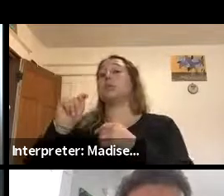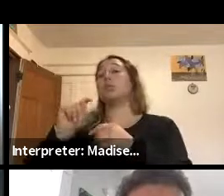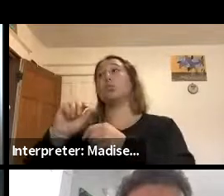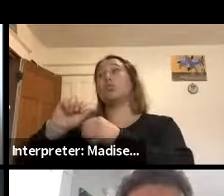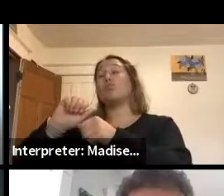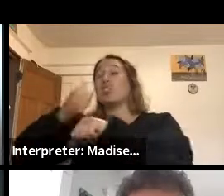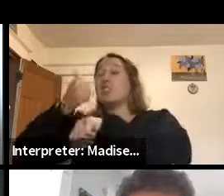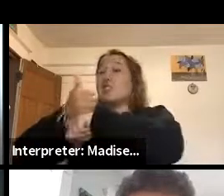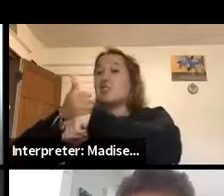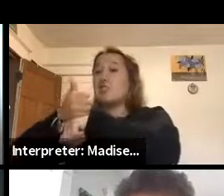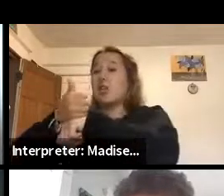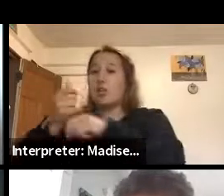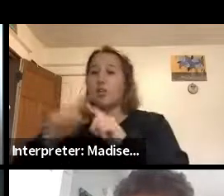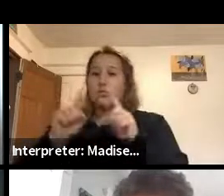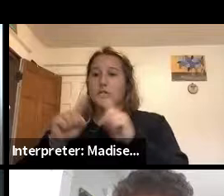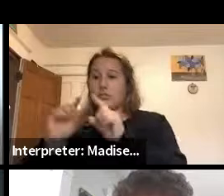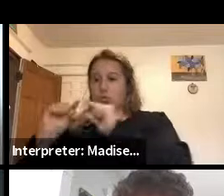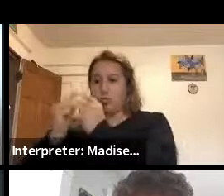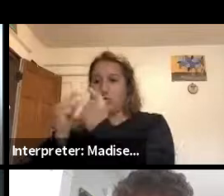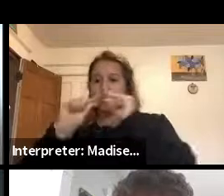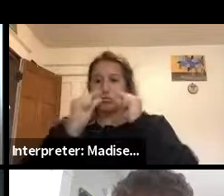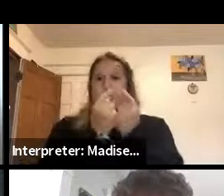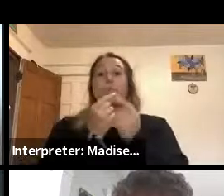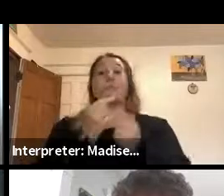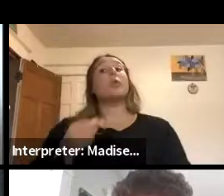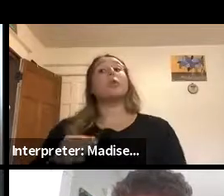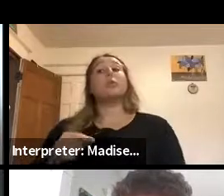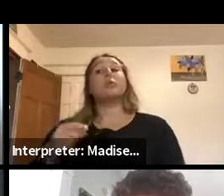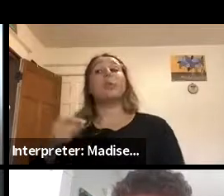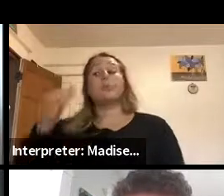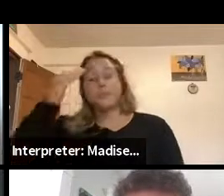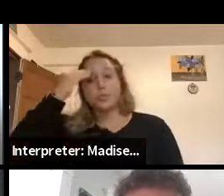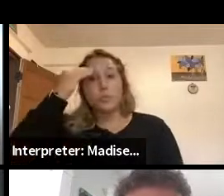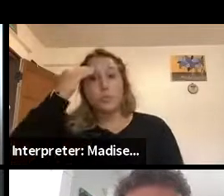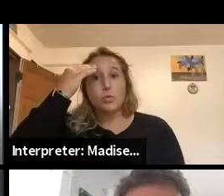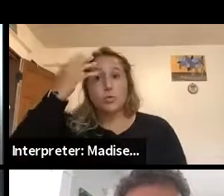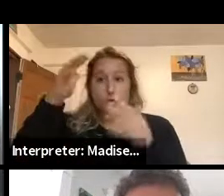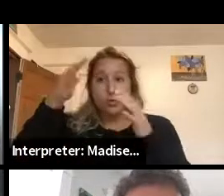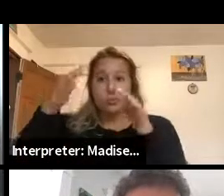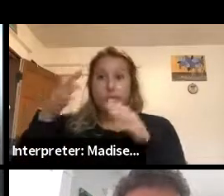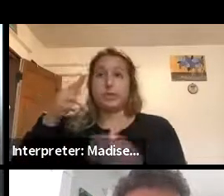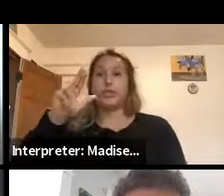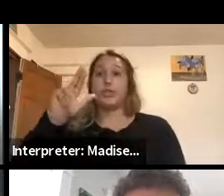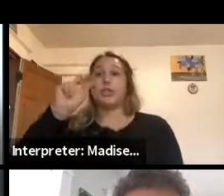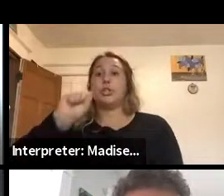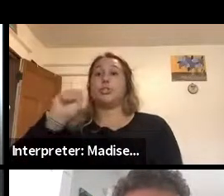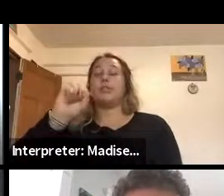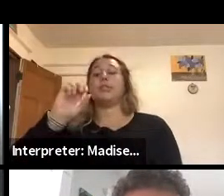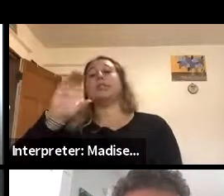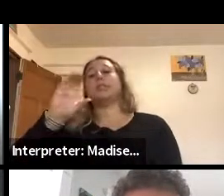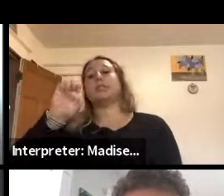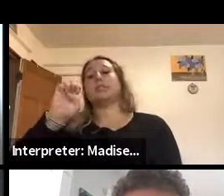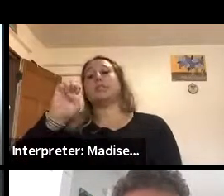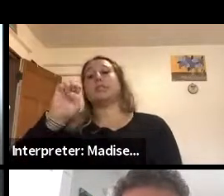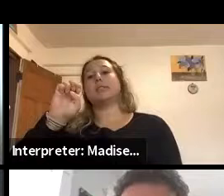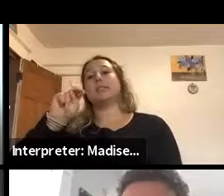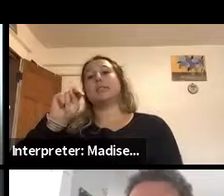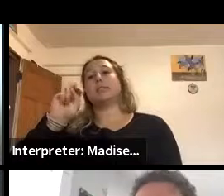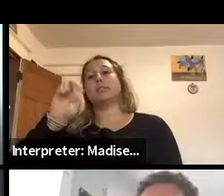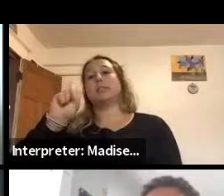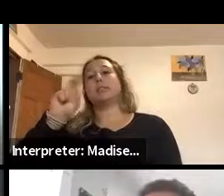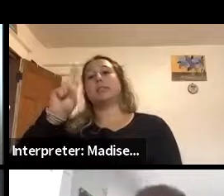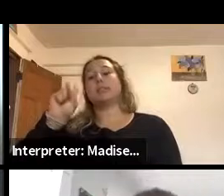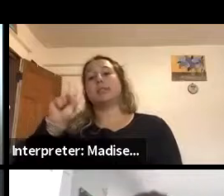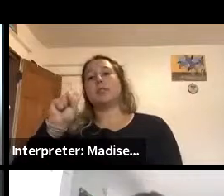As you know, the United States Census is conducted every 10 years pursuant to the requirement of the US